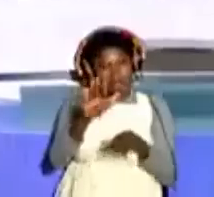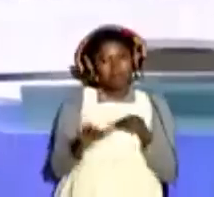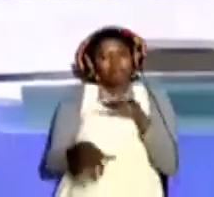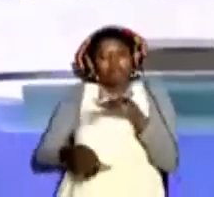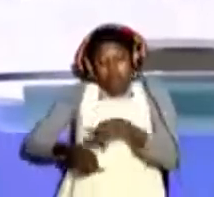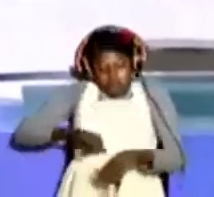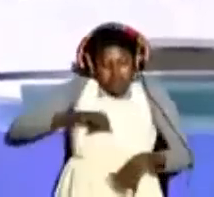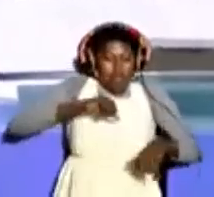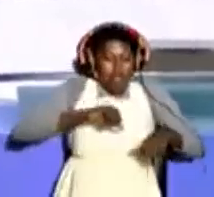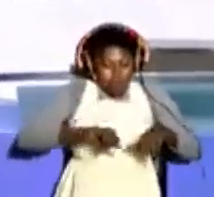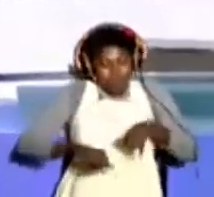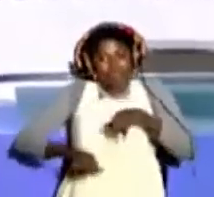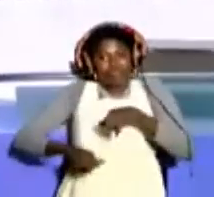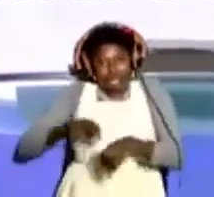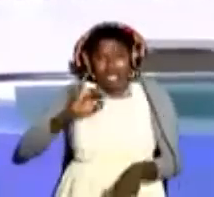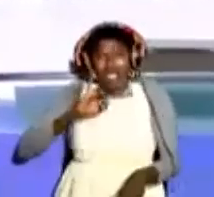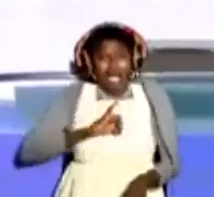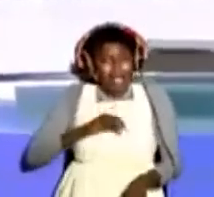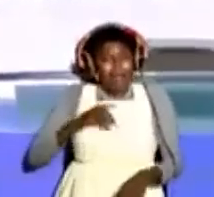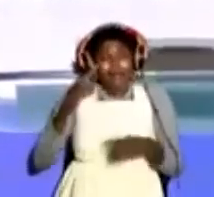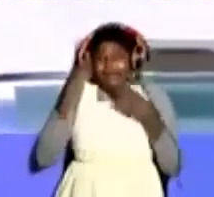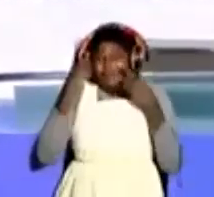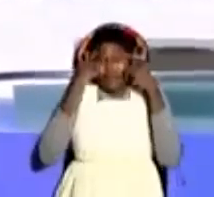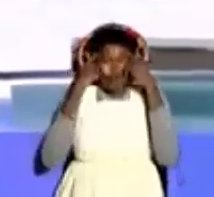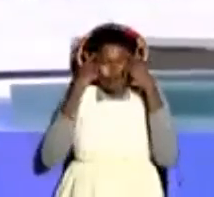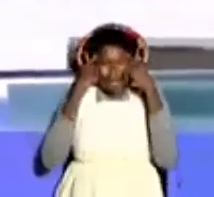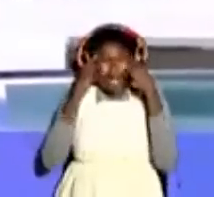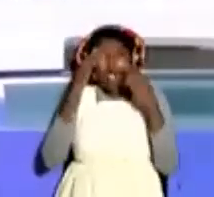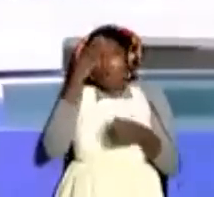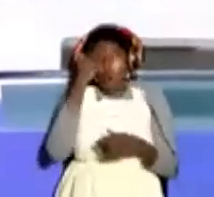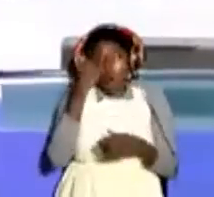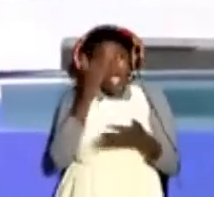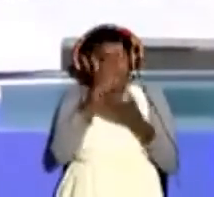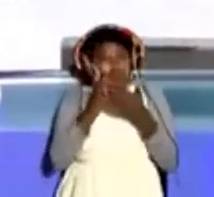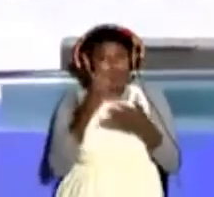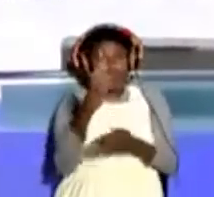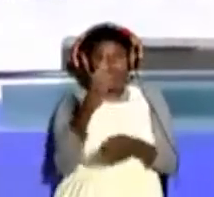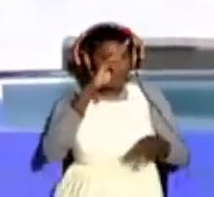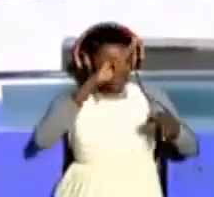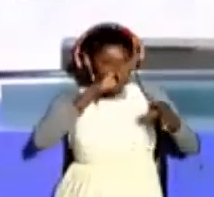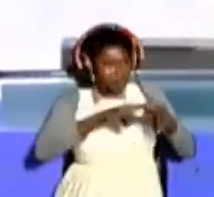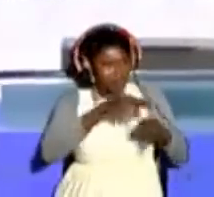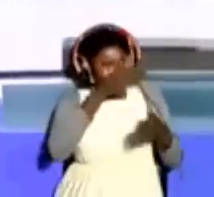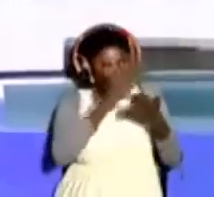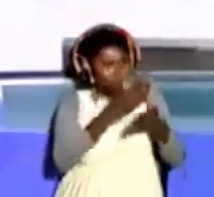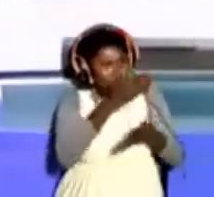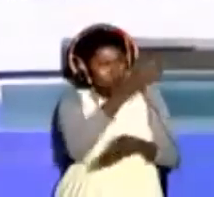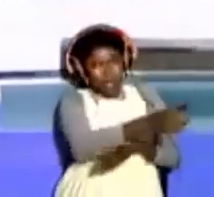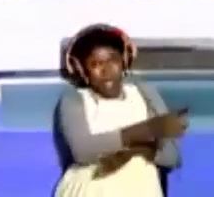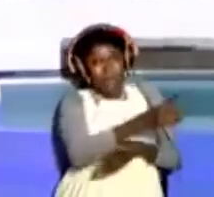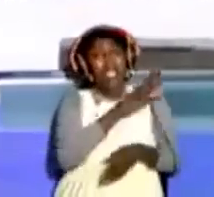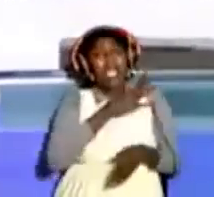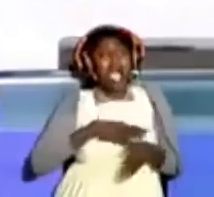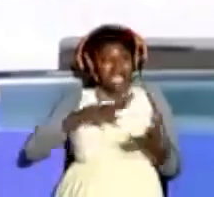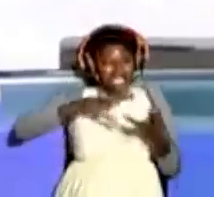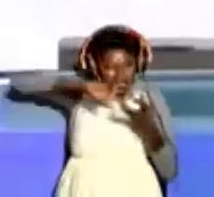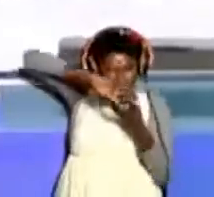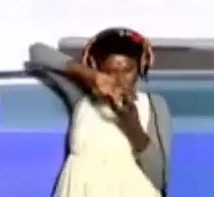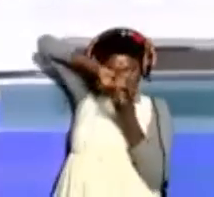It bothers me that someone will sit down somewhere and twist the